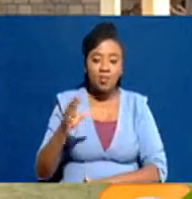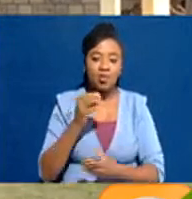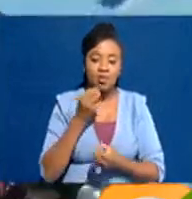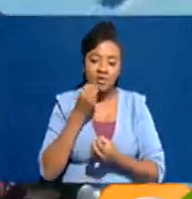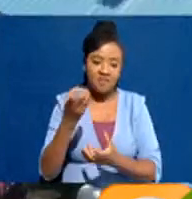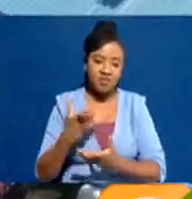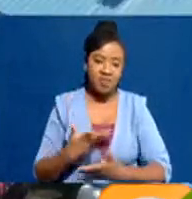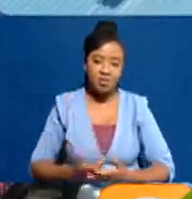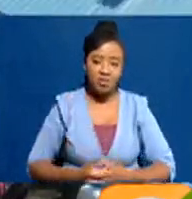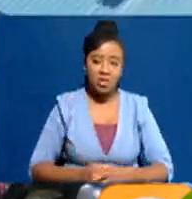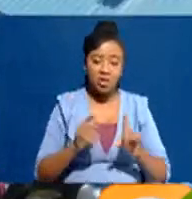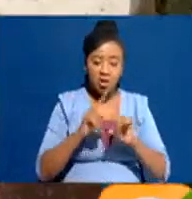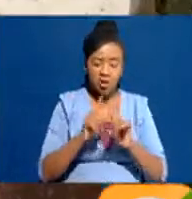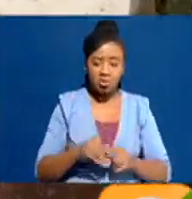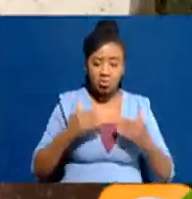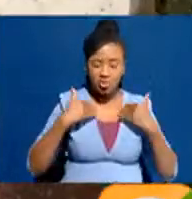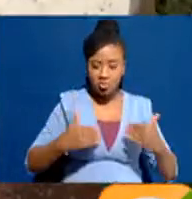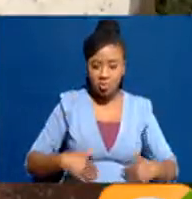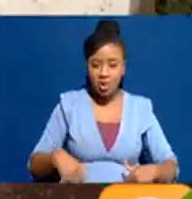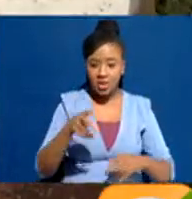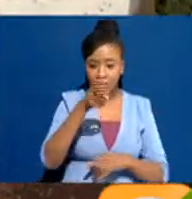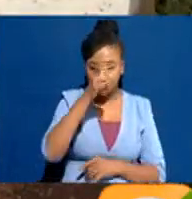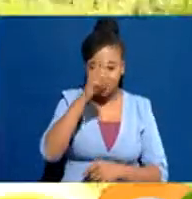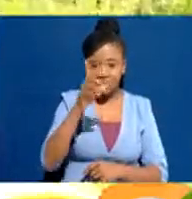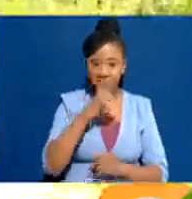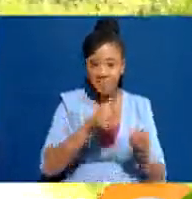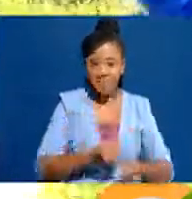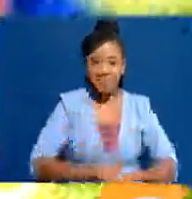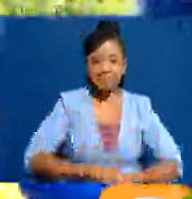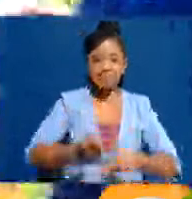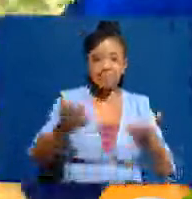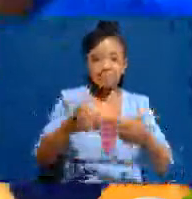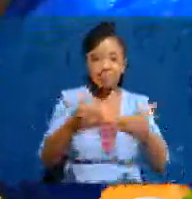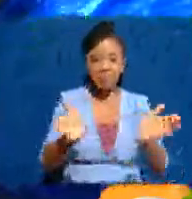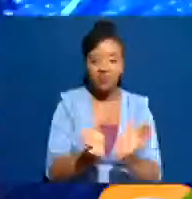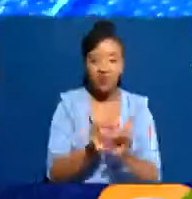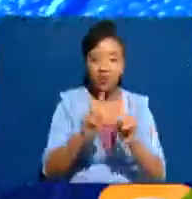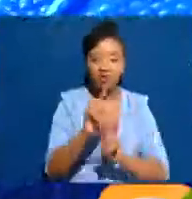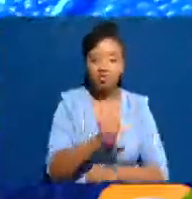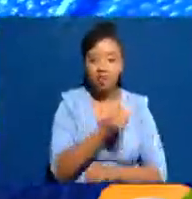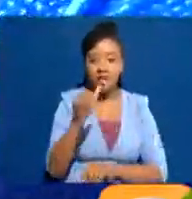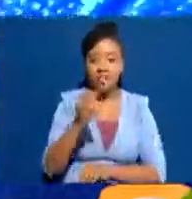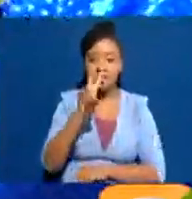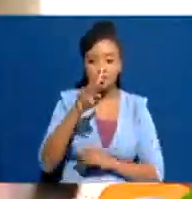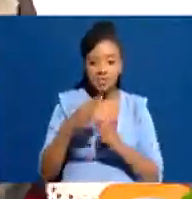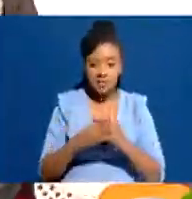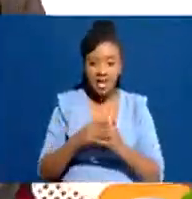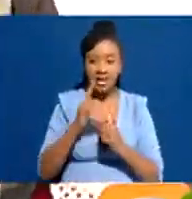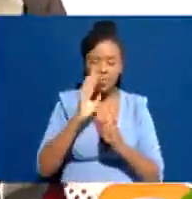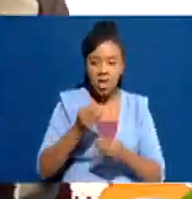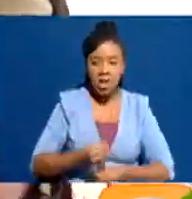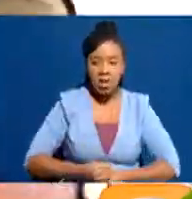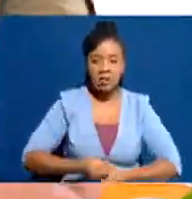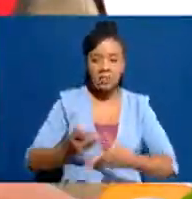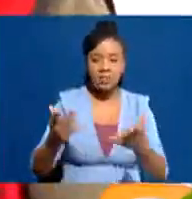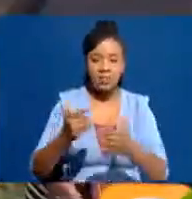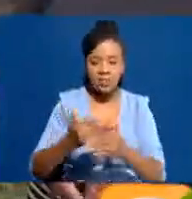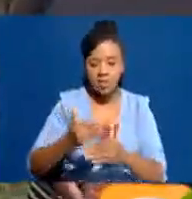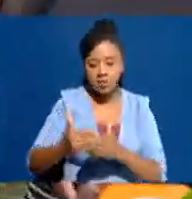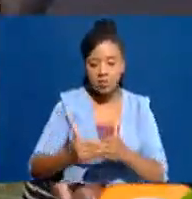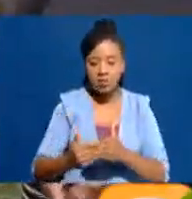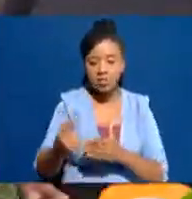further follow-up. A total of 20 bodies have already been discharged to their families, while a further 29 are set to be discharged in the course of the